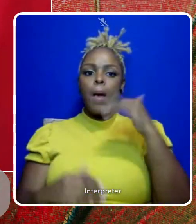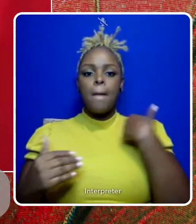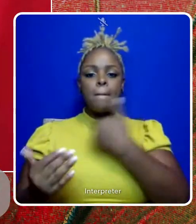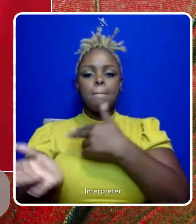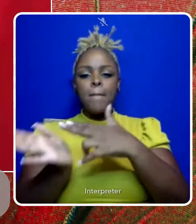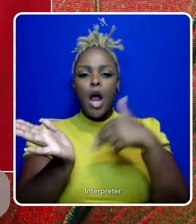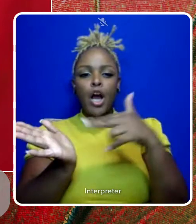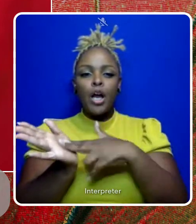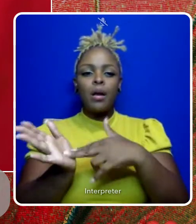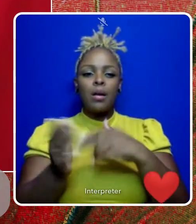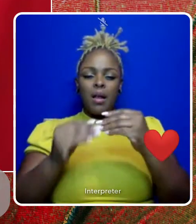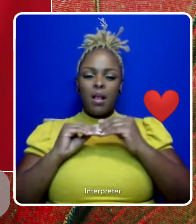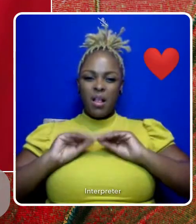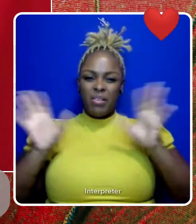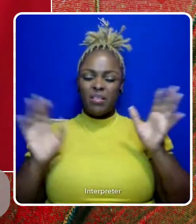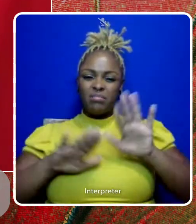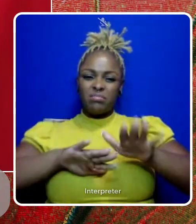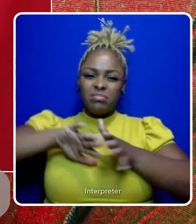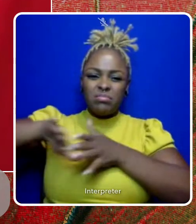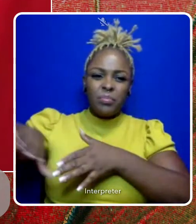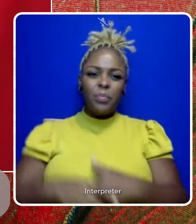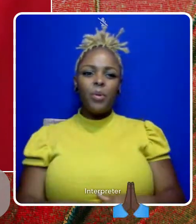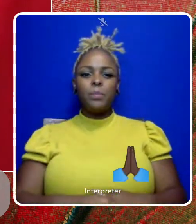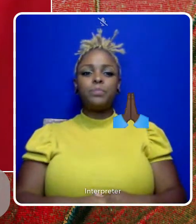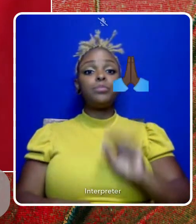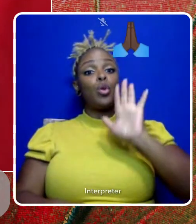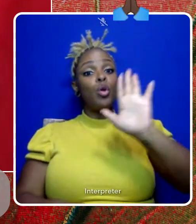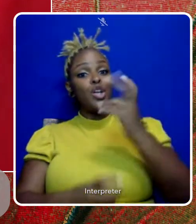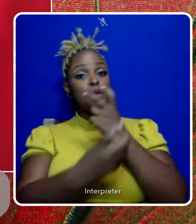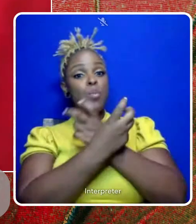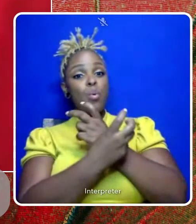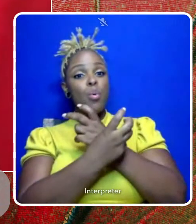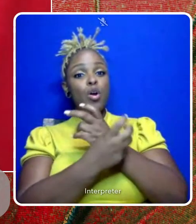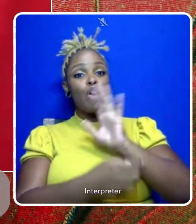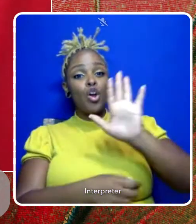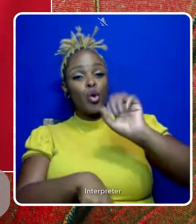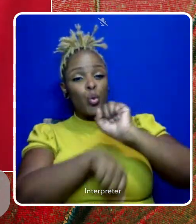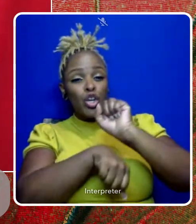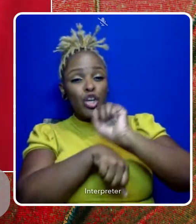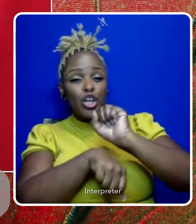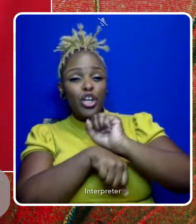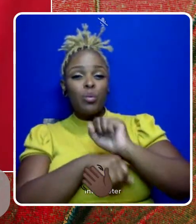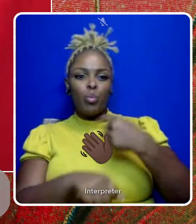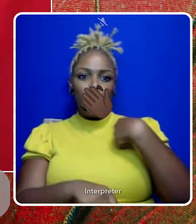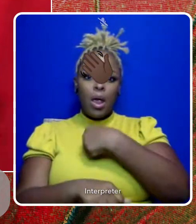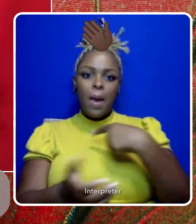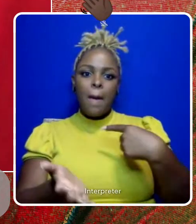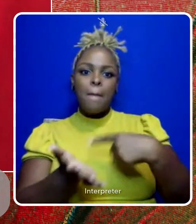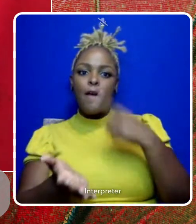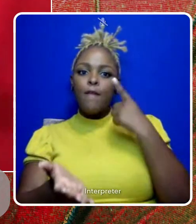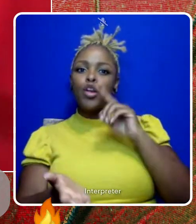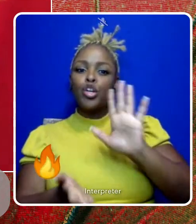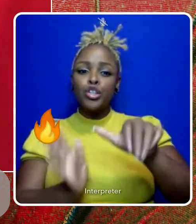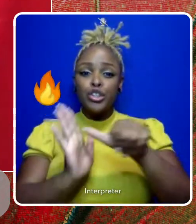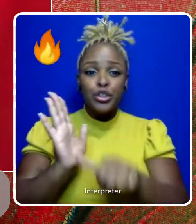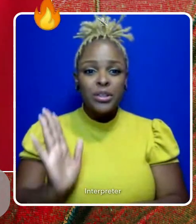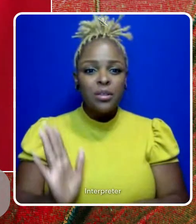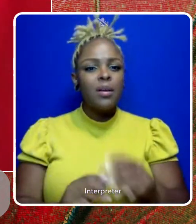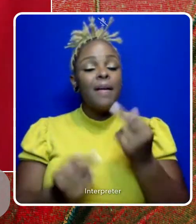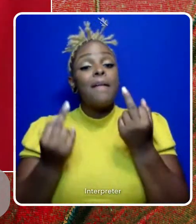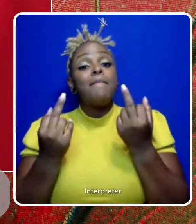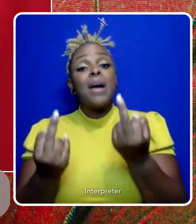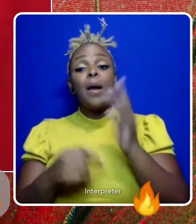as currency to pay for our surgery. We don't give a fuck about a buck when cancer has already put tolls on our families.